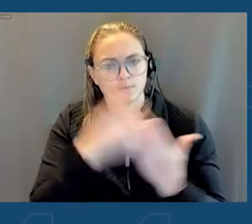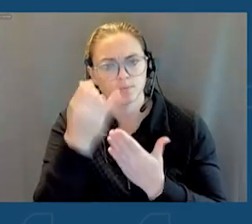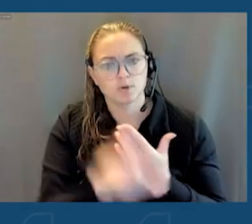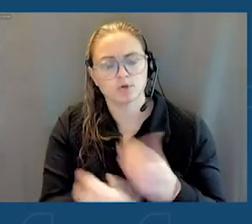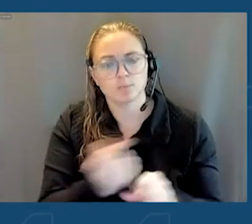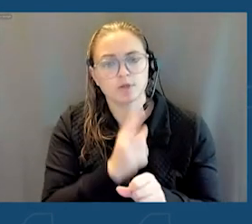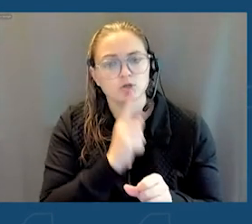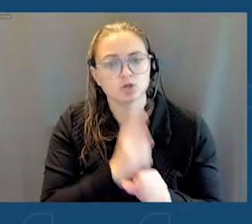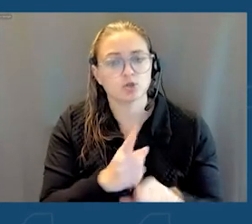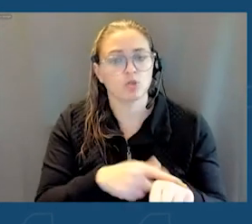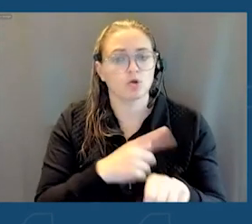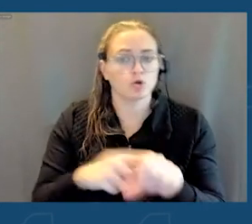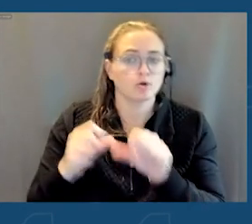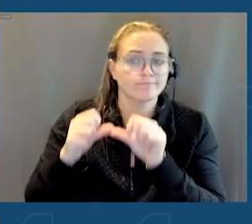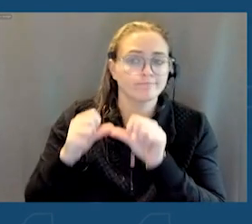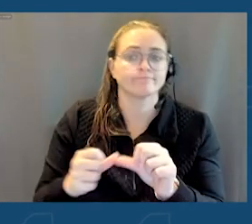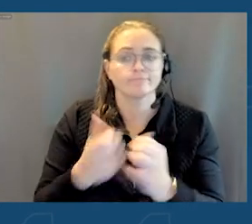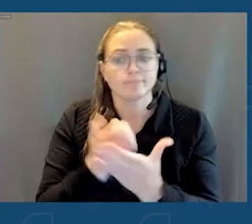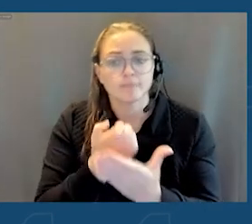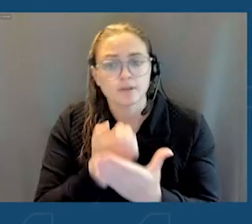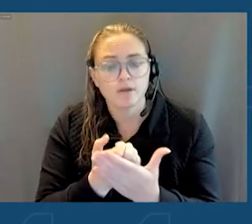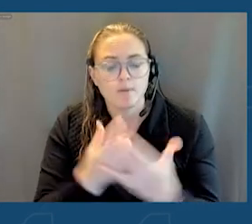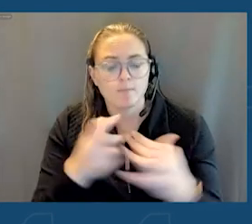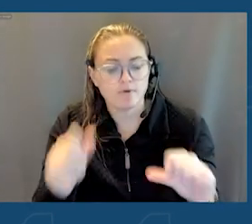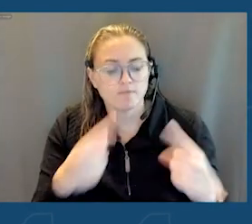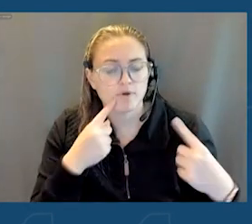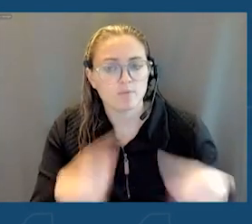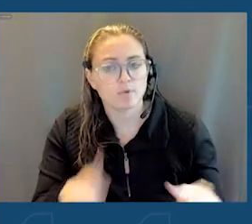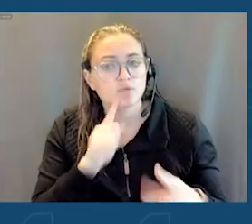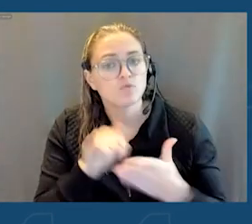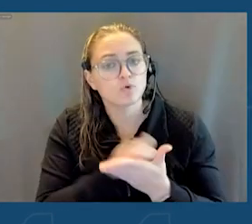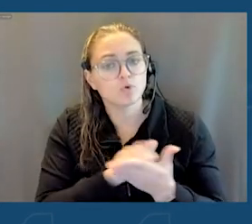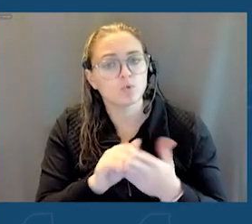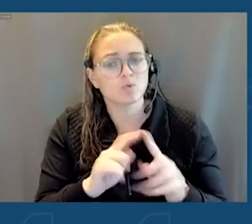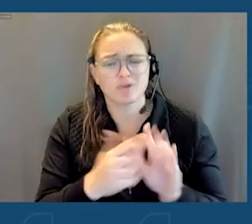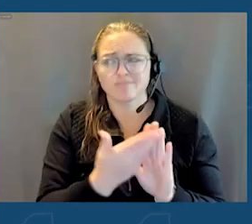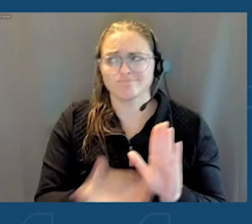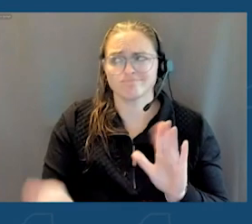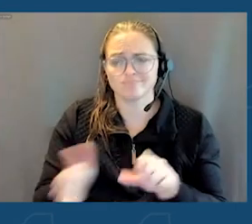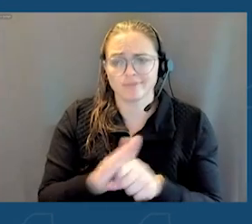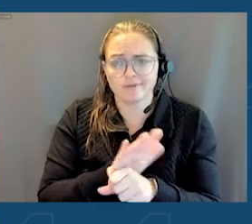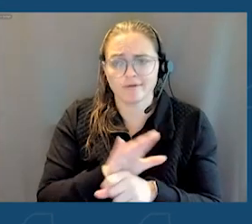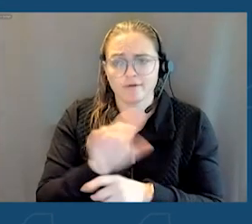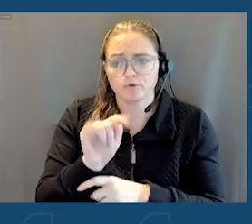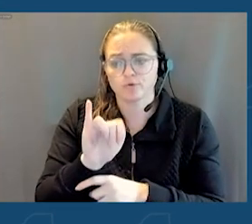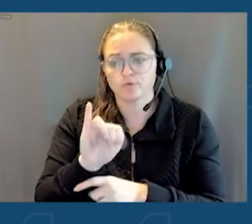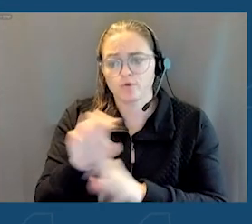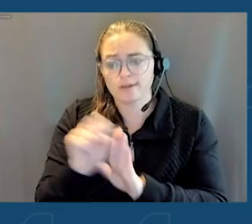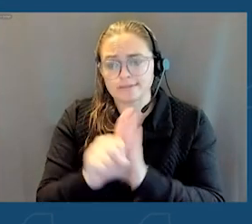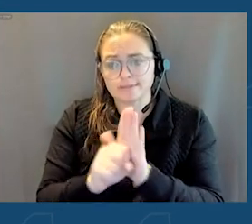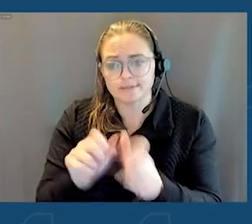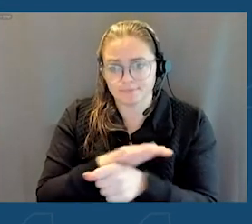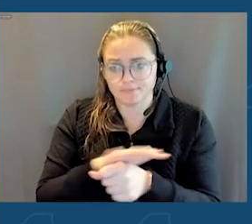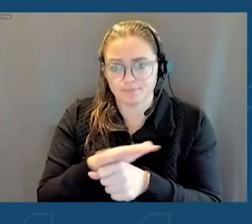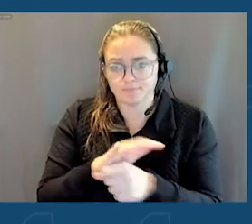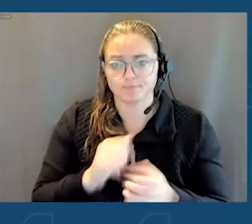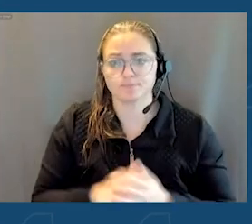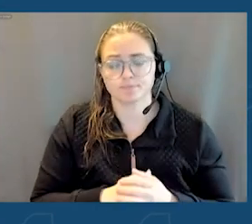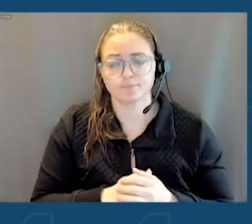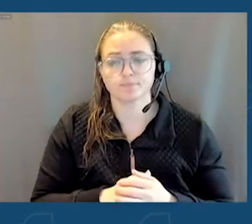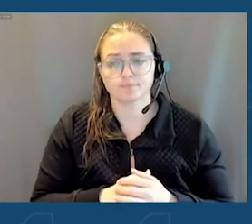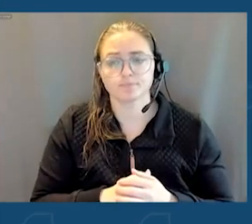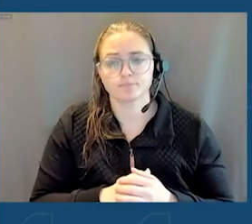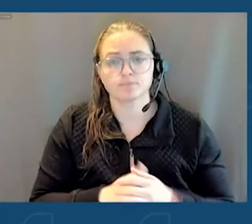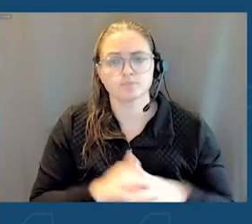the long-term economic viability of not only New York, but the entire tri-state area. An undertaking of